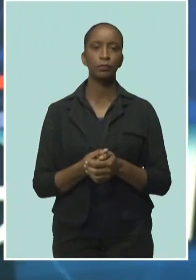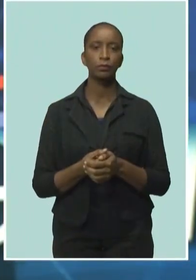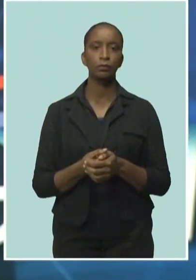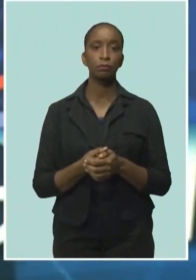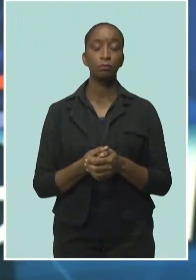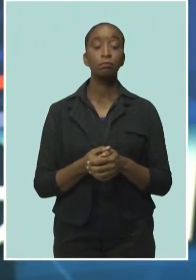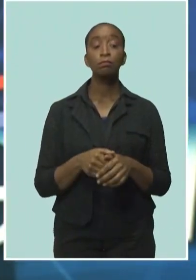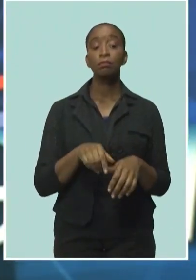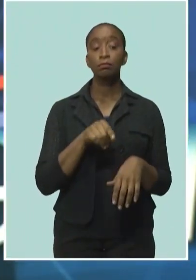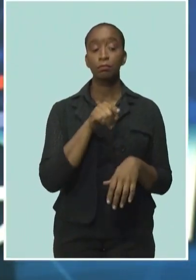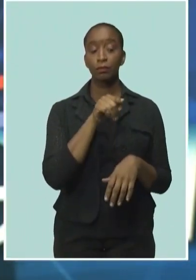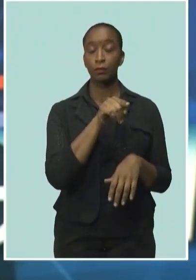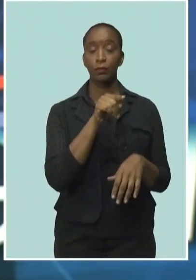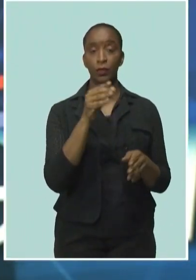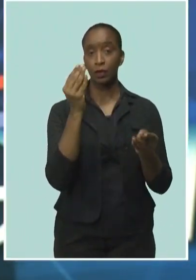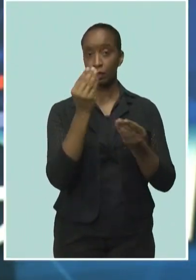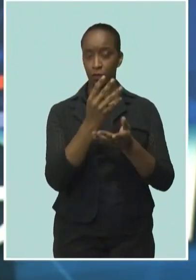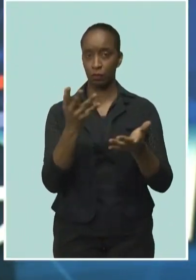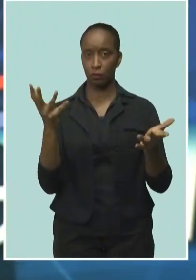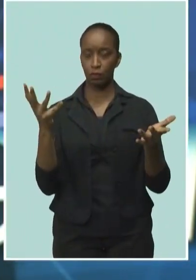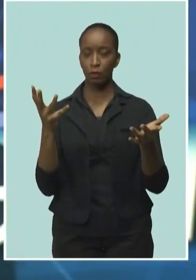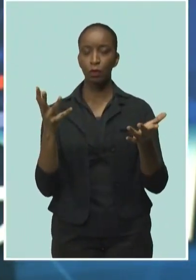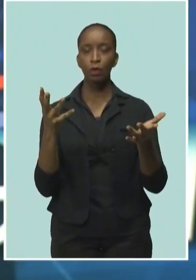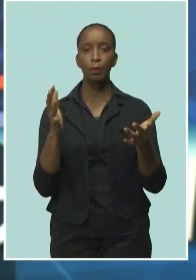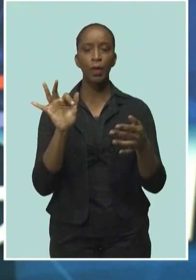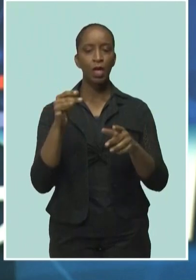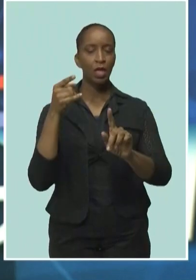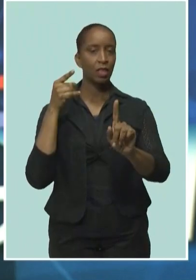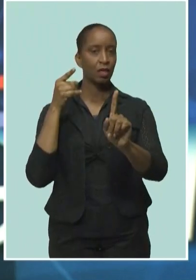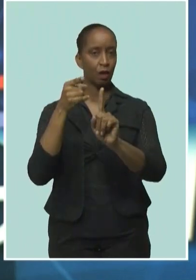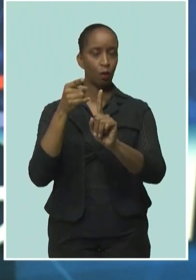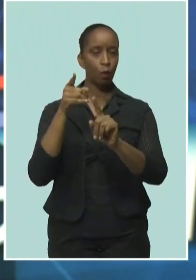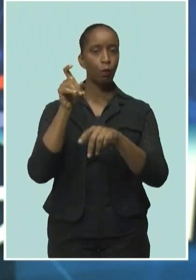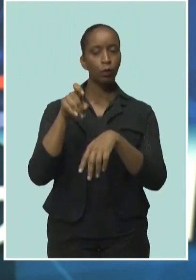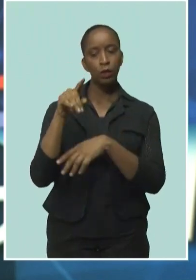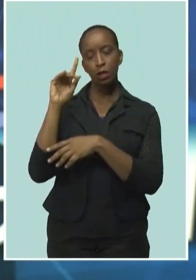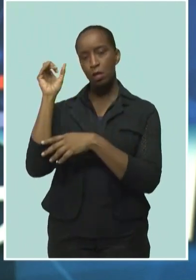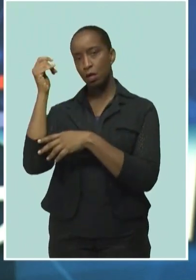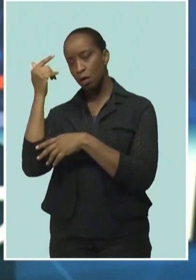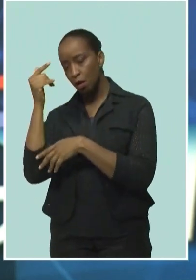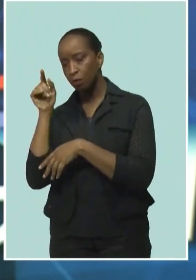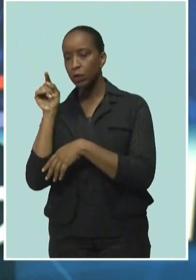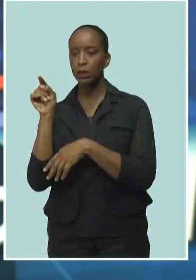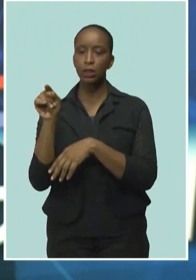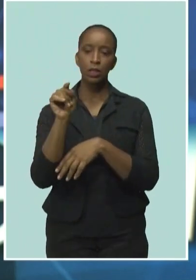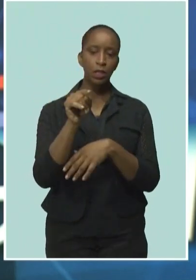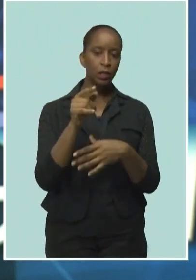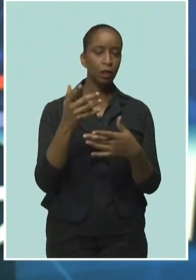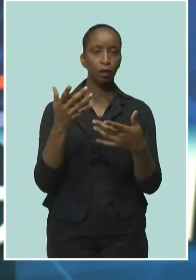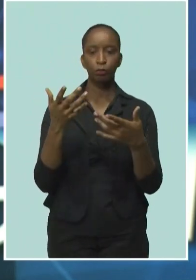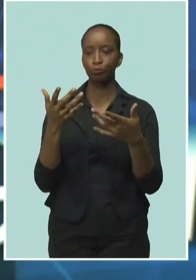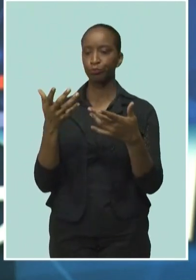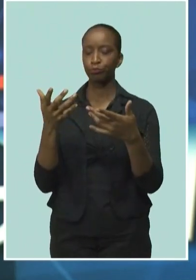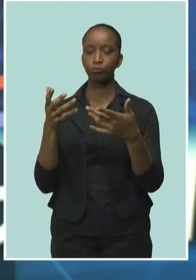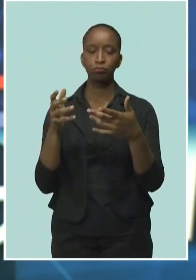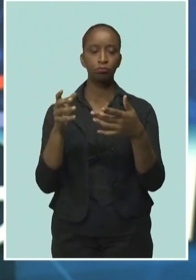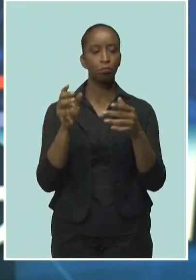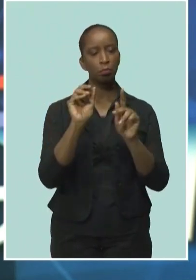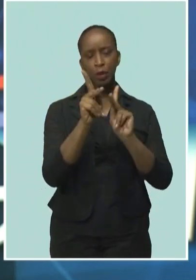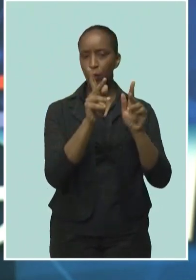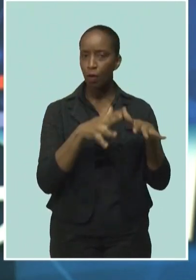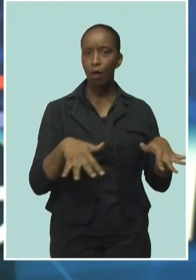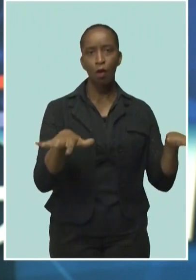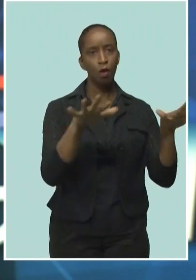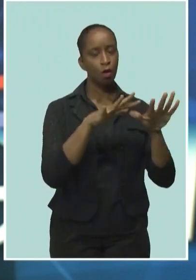businessman said the way forward calls for a united approach between government, stakeholders and all Barbados. He said it is not a